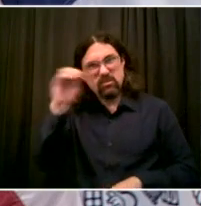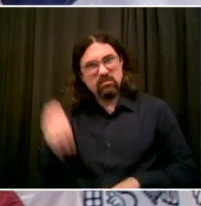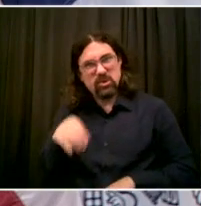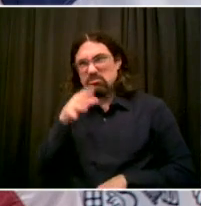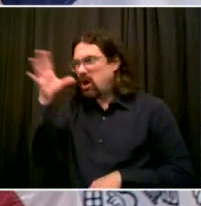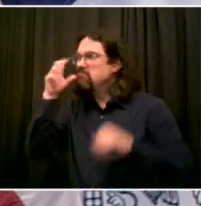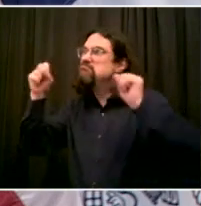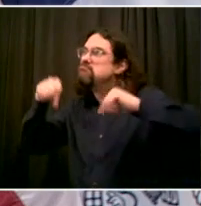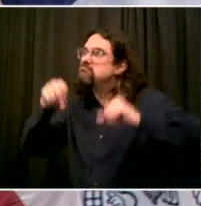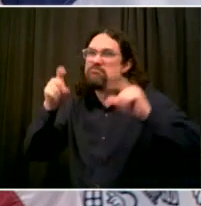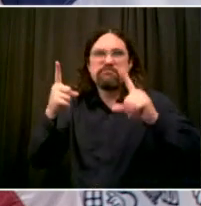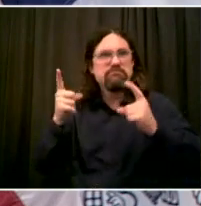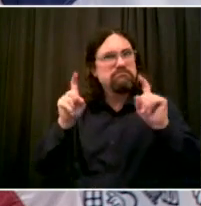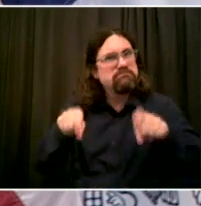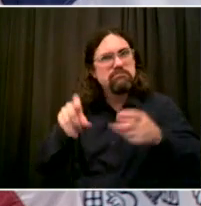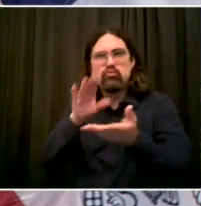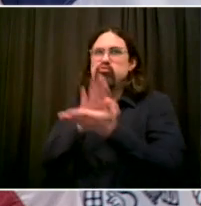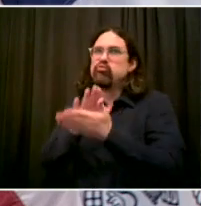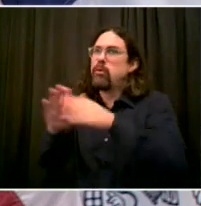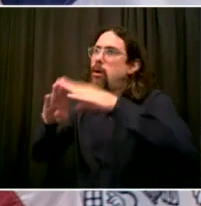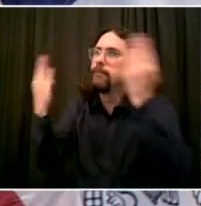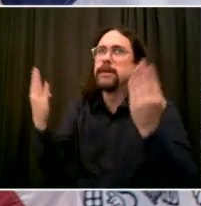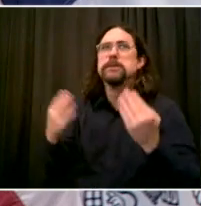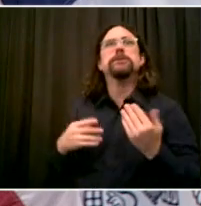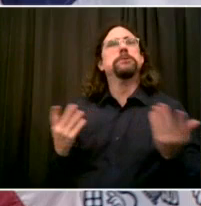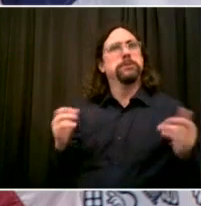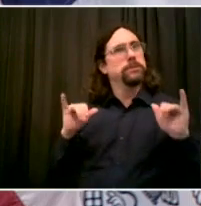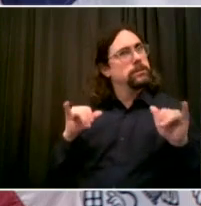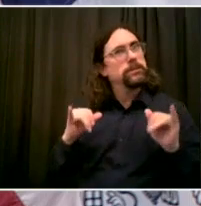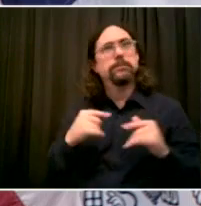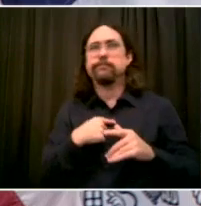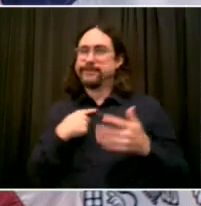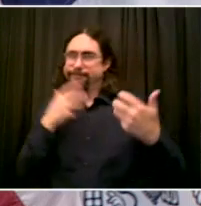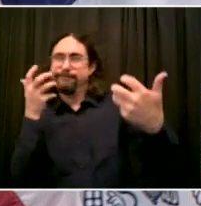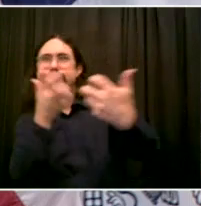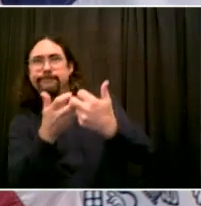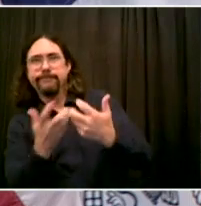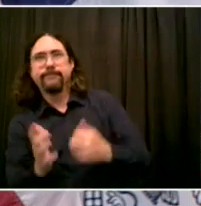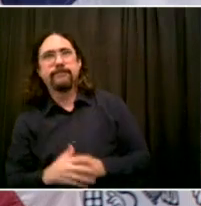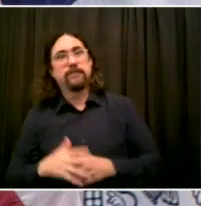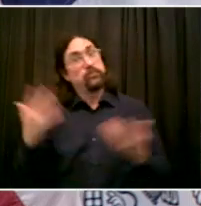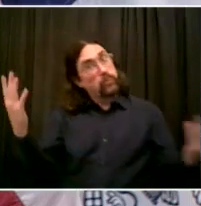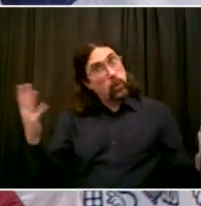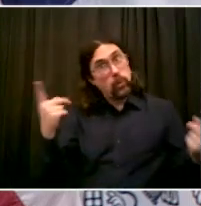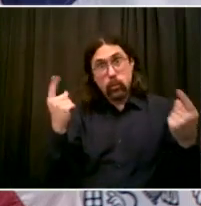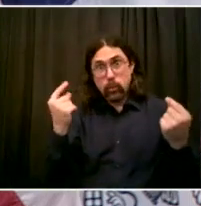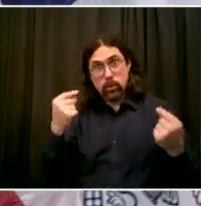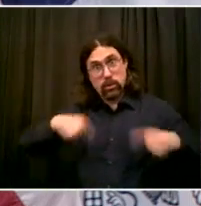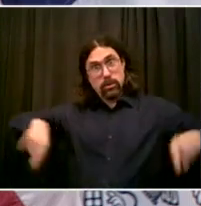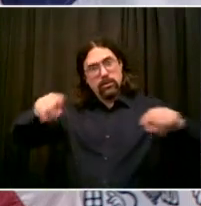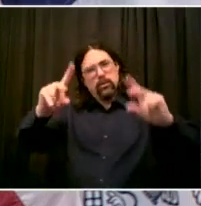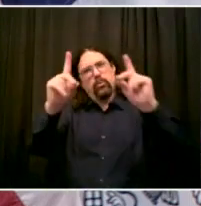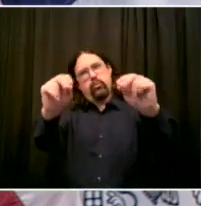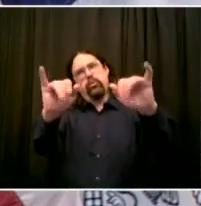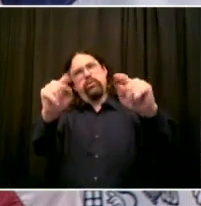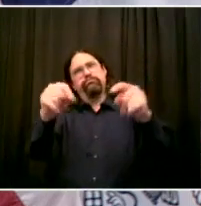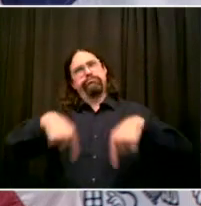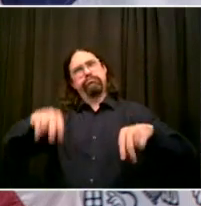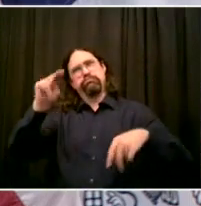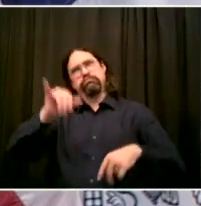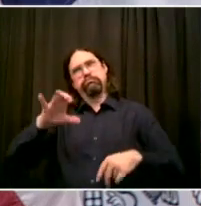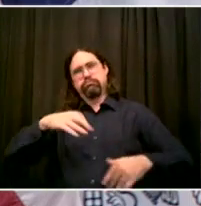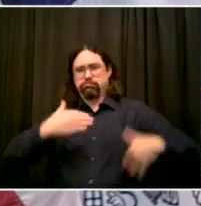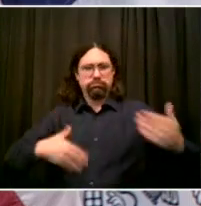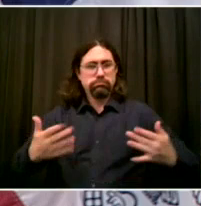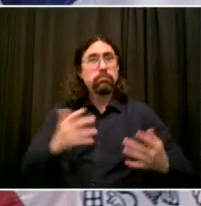can do it. You heard from Melanie Hartzog and Lorraine Grillo. They and their teams have had an extraordinary spirit. No sense that